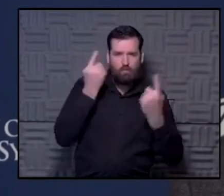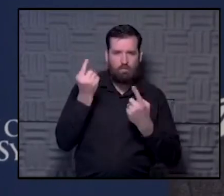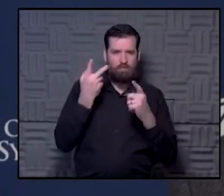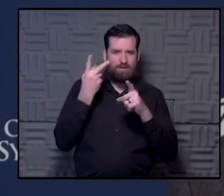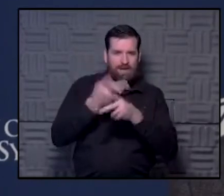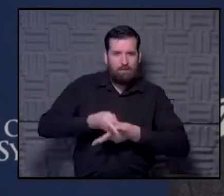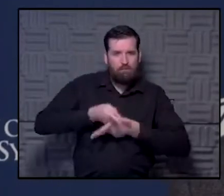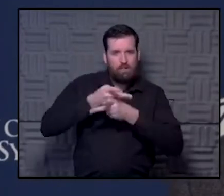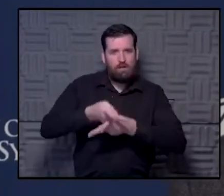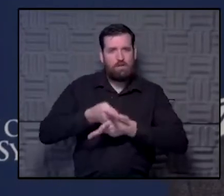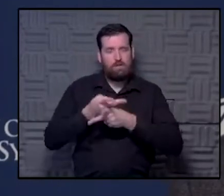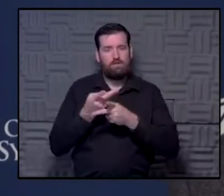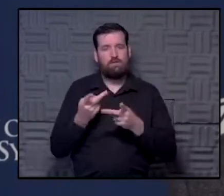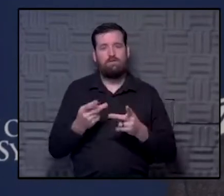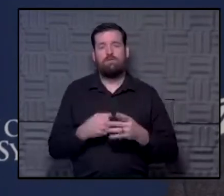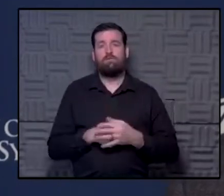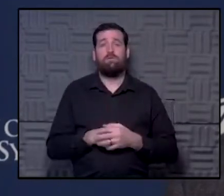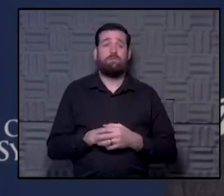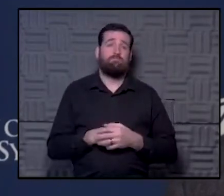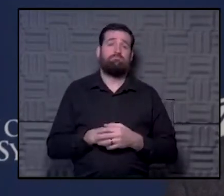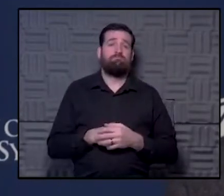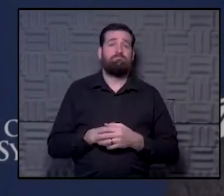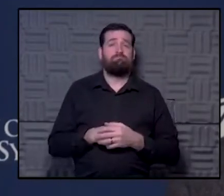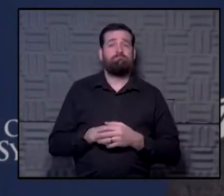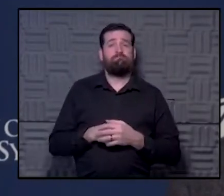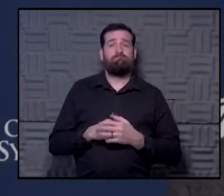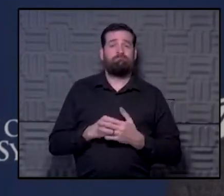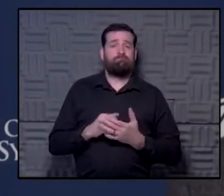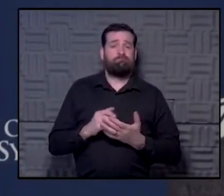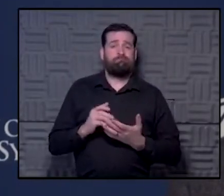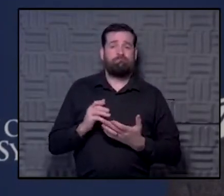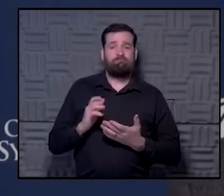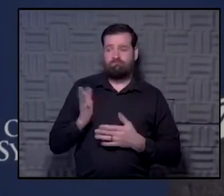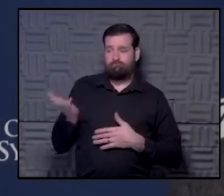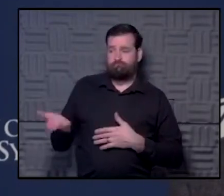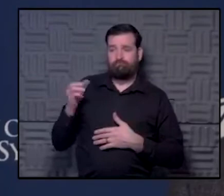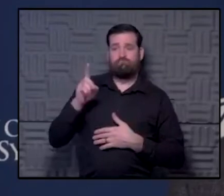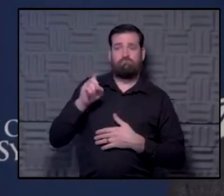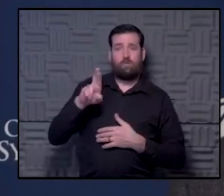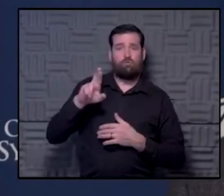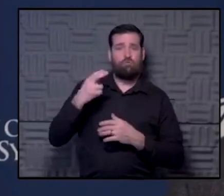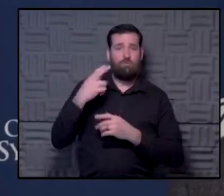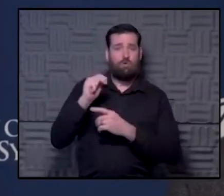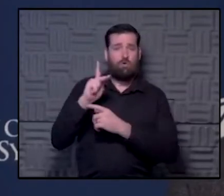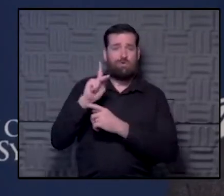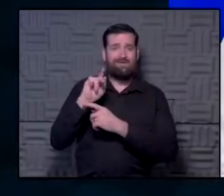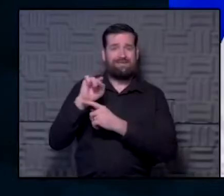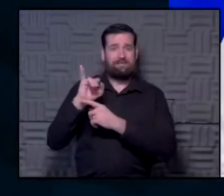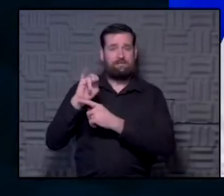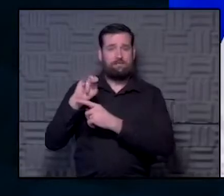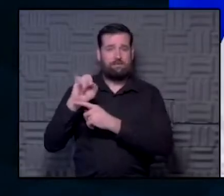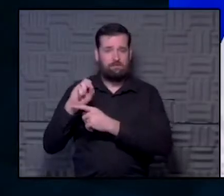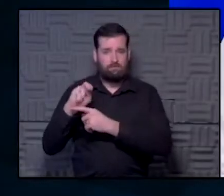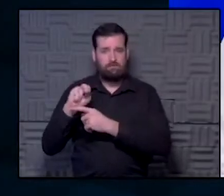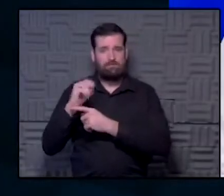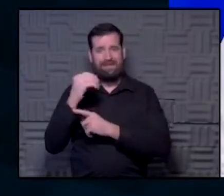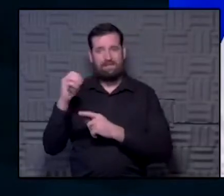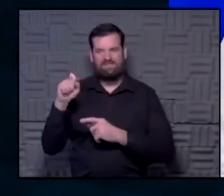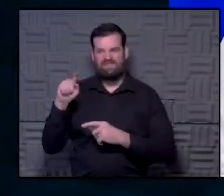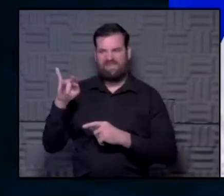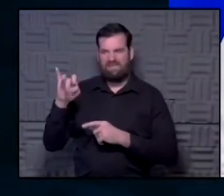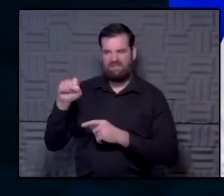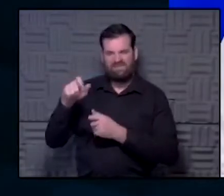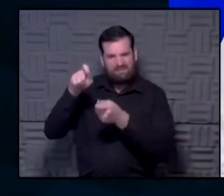And I would certainly turn it over to, Drs. Hawkinson and Stites to address, the specifics around